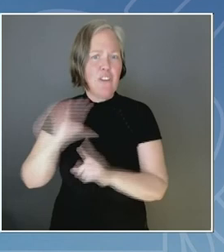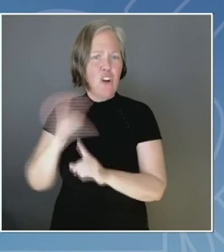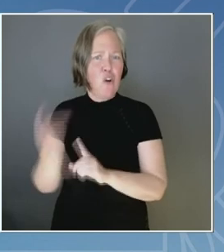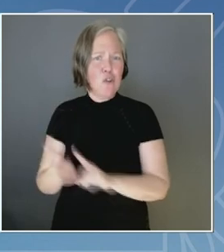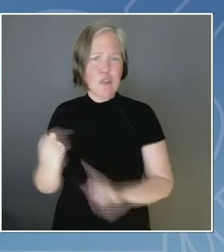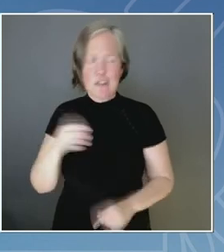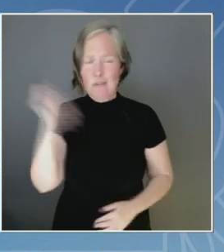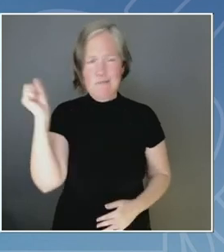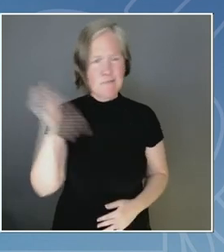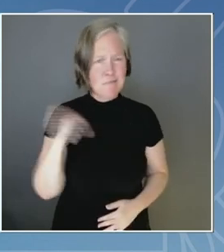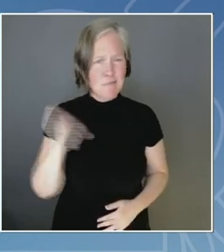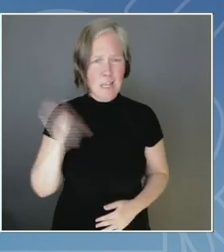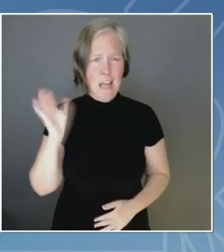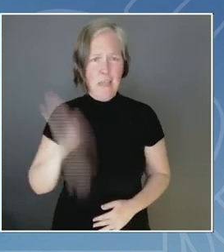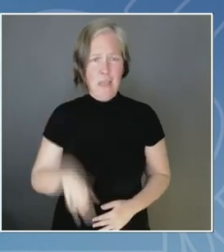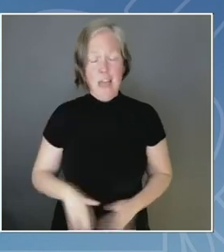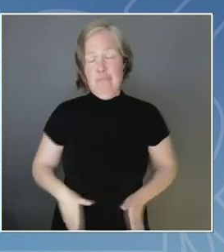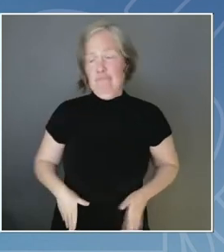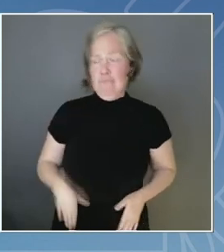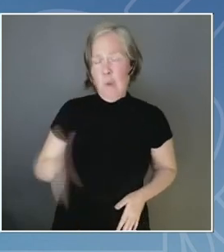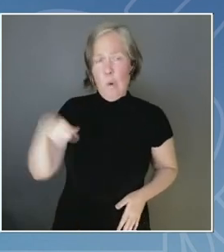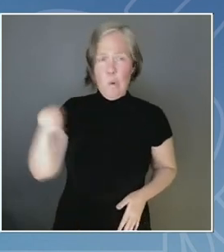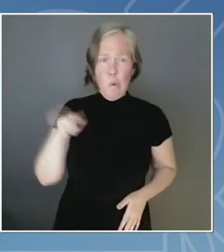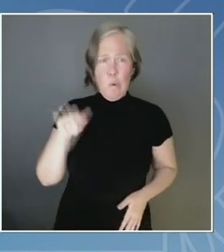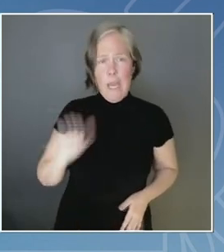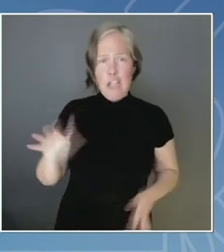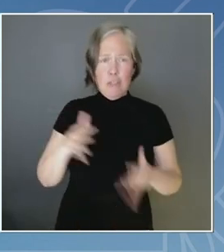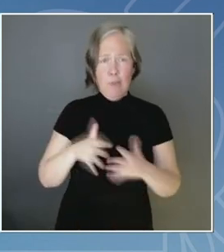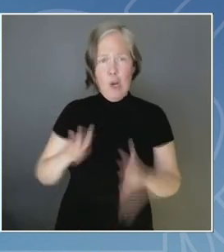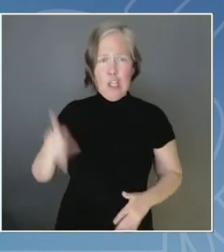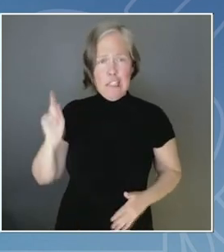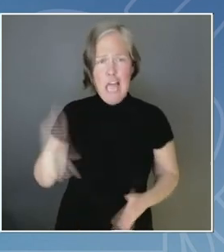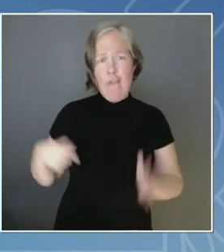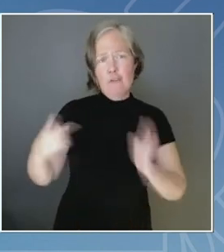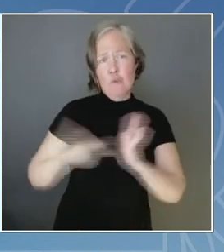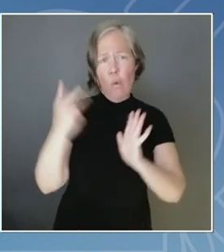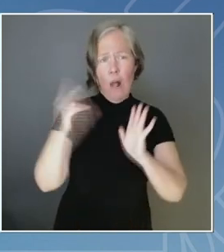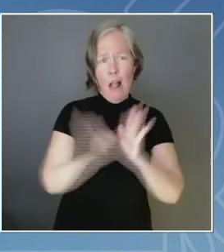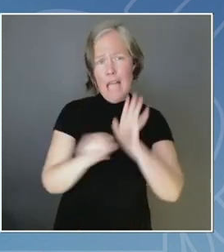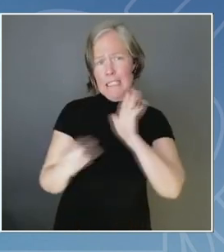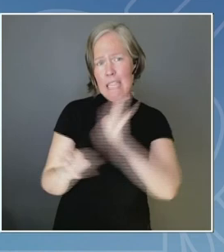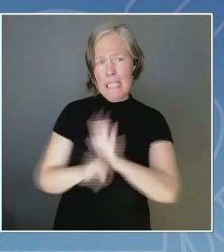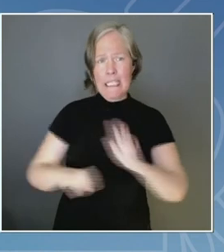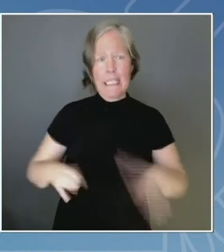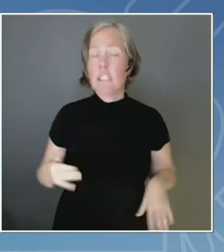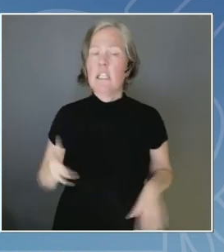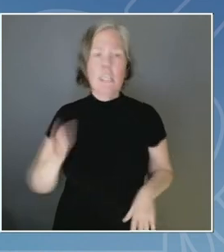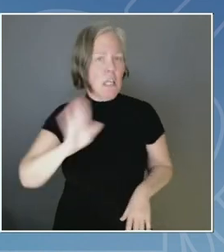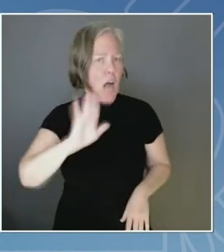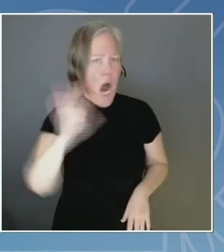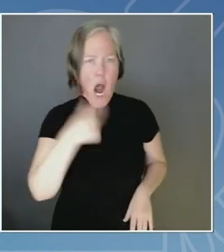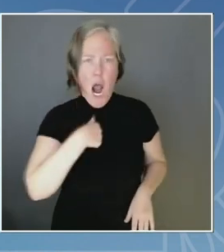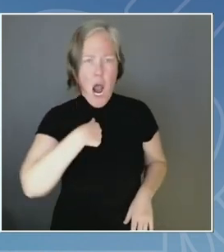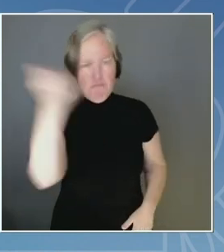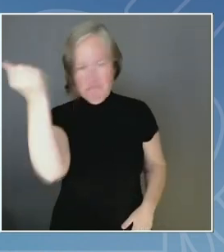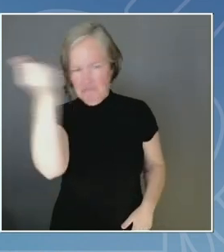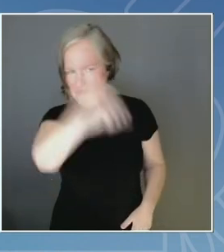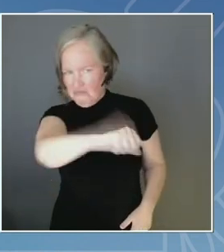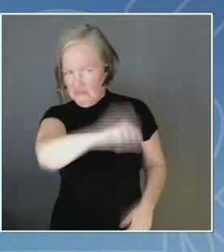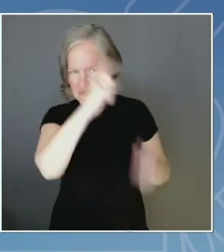wholeheartedly of dual identities. We all have multiple identities, and it's no one's business